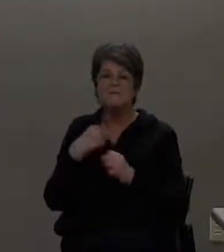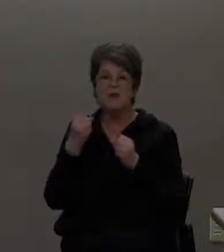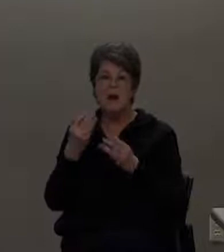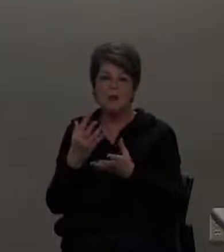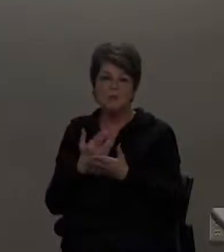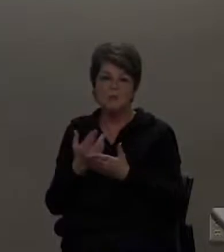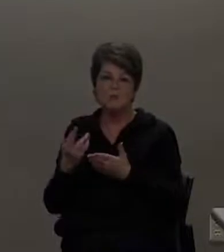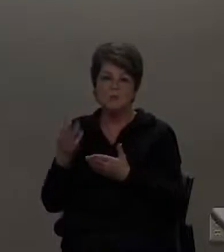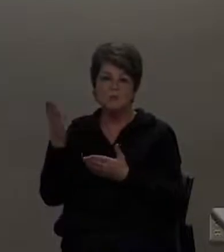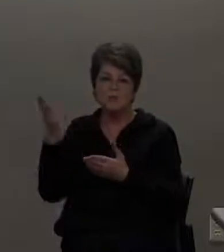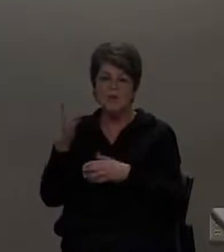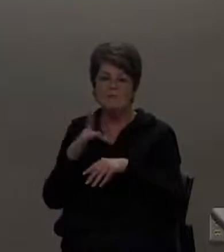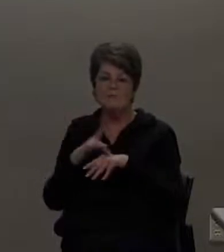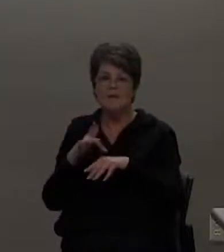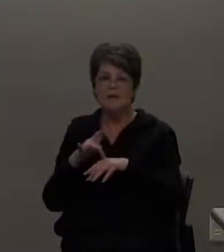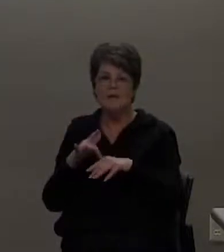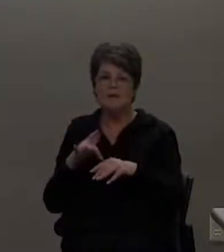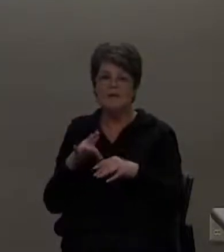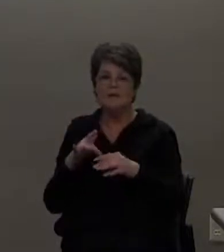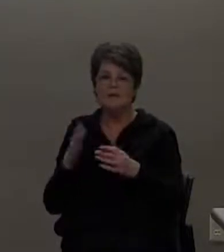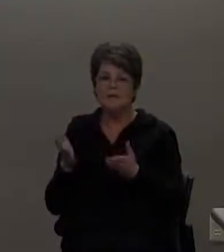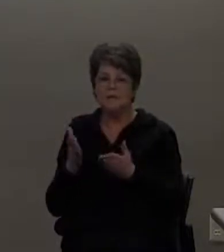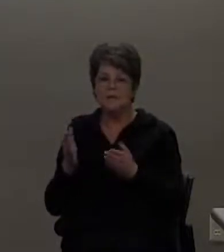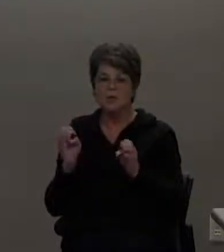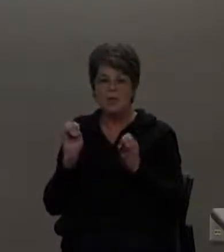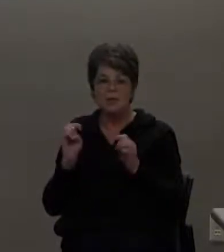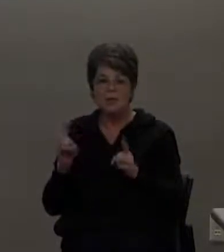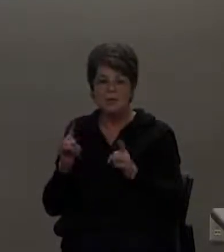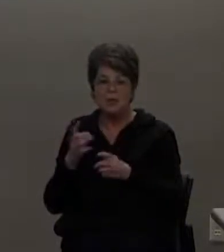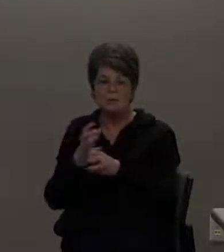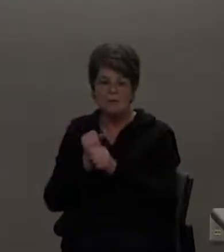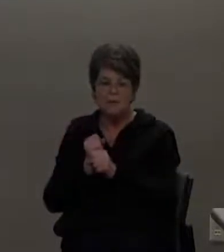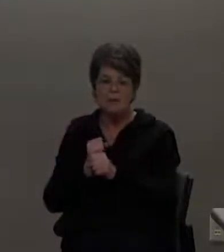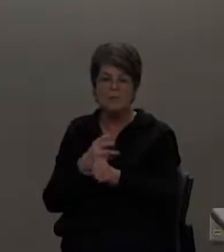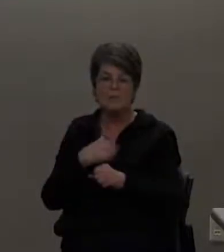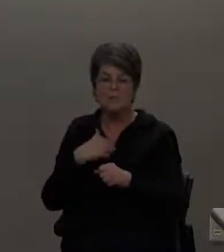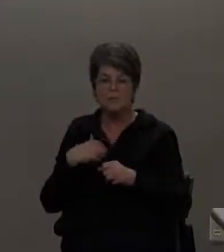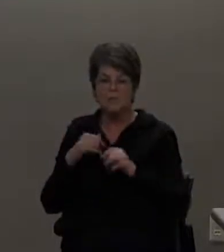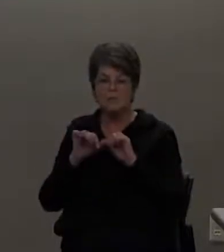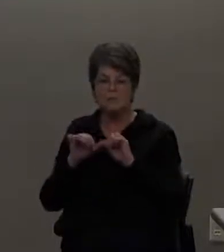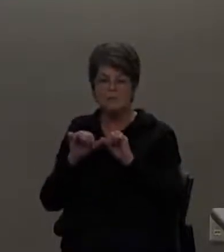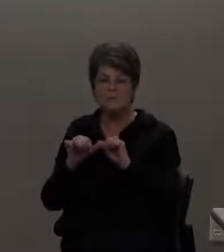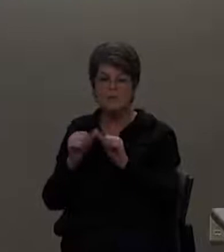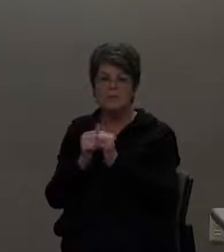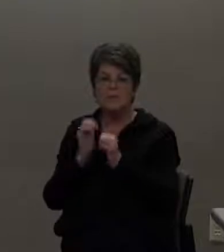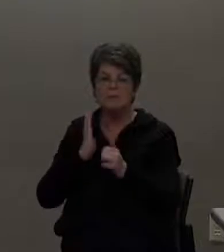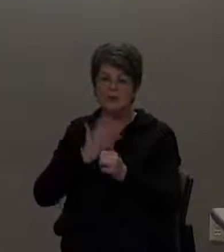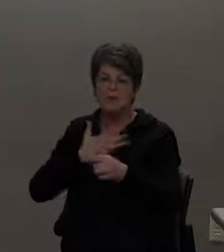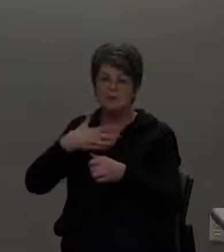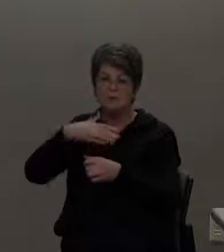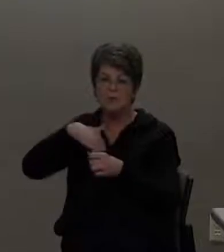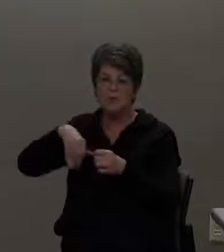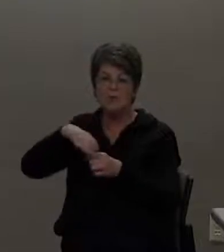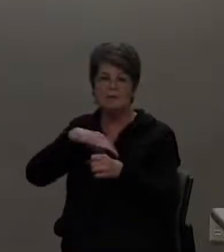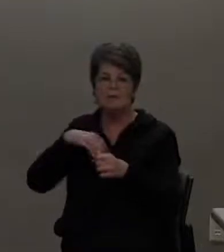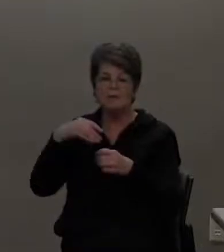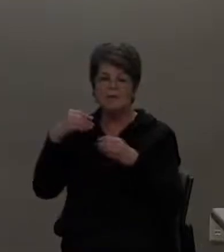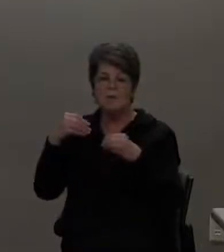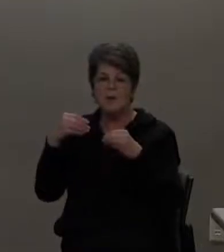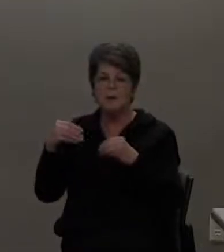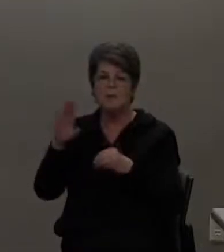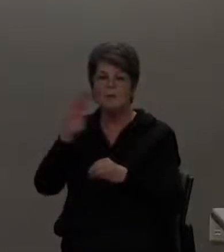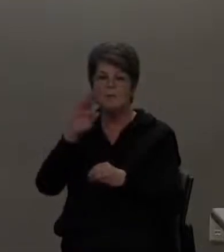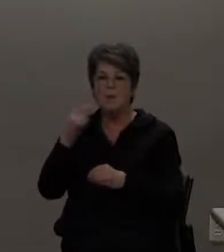of resources out there and available. What here is looking at education attainment, and we are consistent with our surrounding market and the Bowling Green